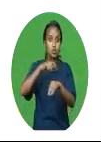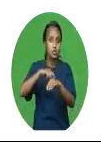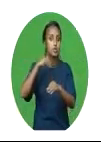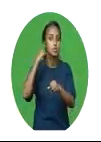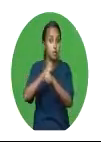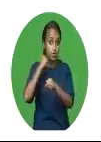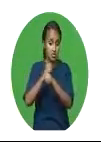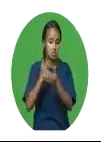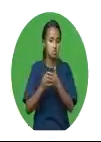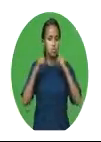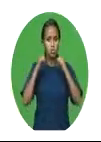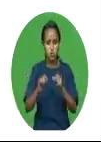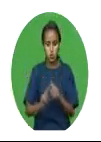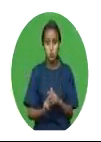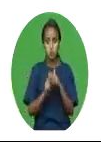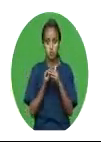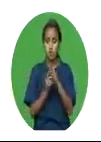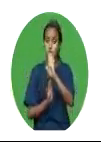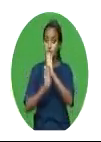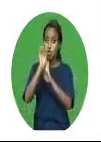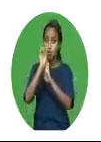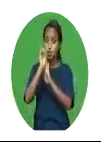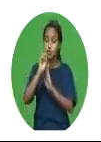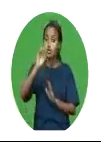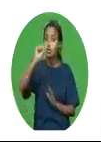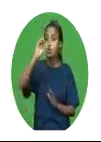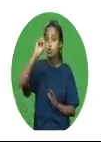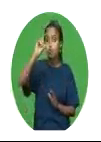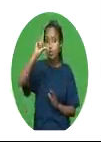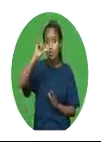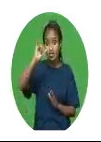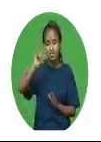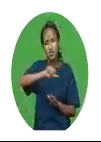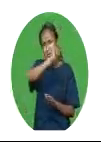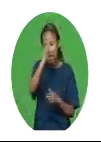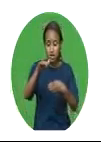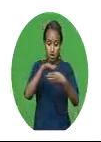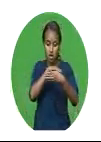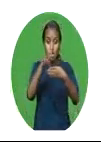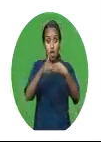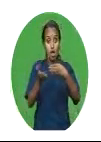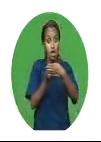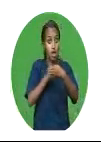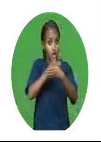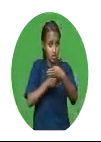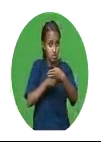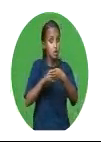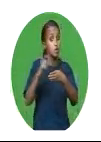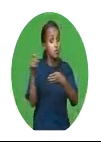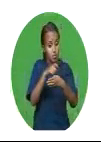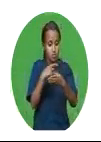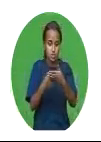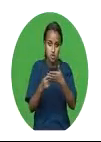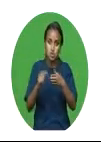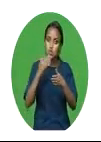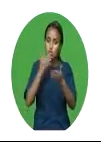It's possible to begin development of solid from any age. However, it's good practice to